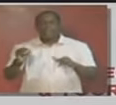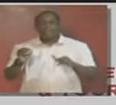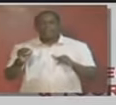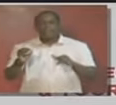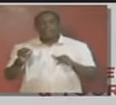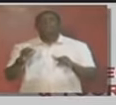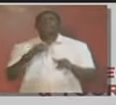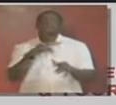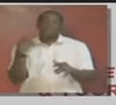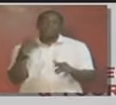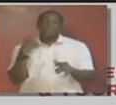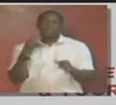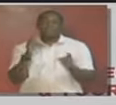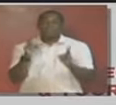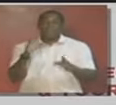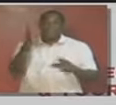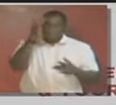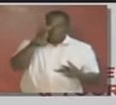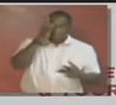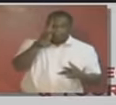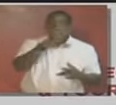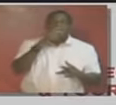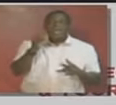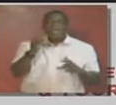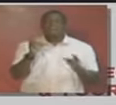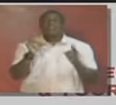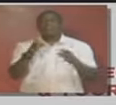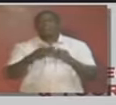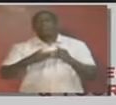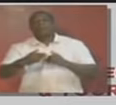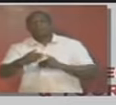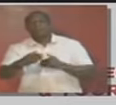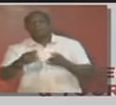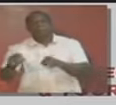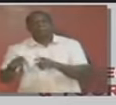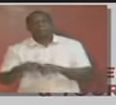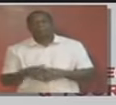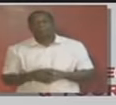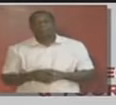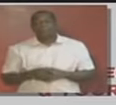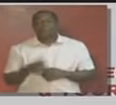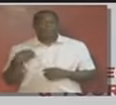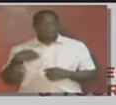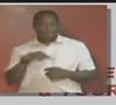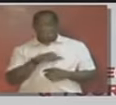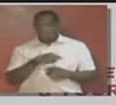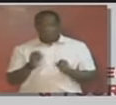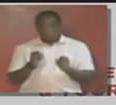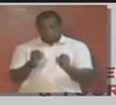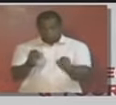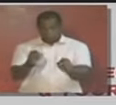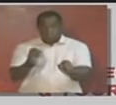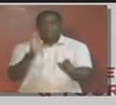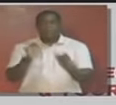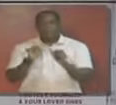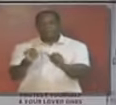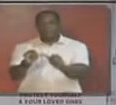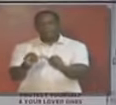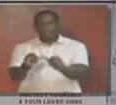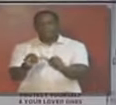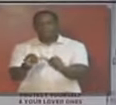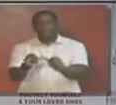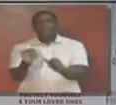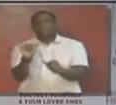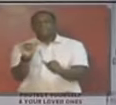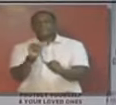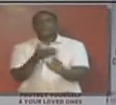of severe disease and adverse outcomes. So the strategy at this point will still remain as it has been described. Thank